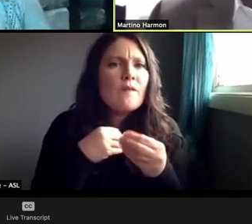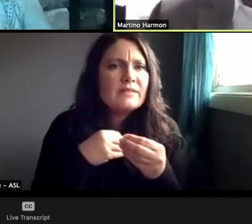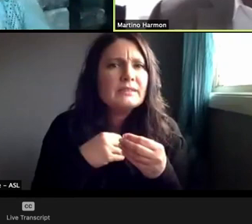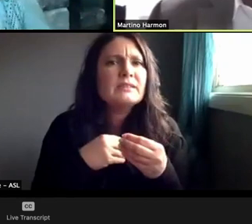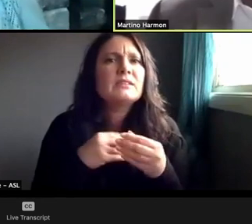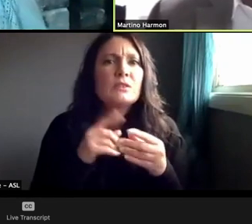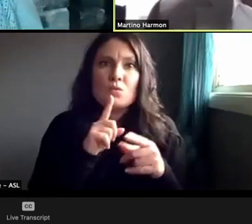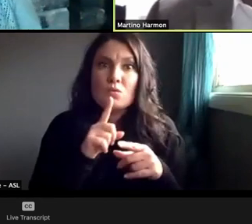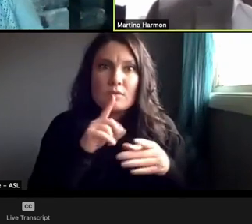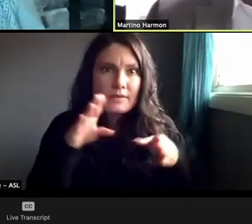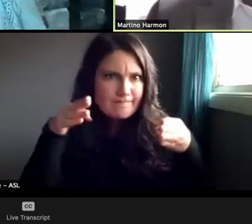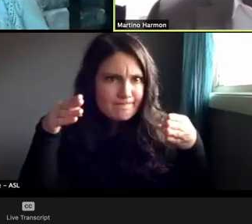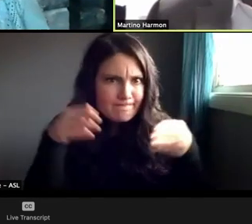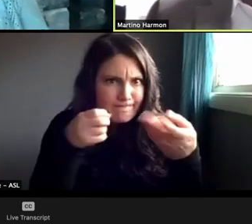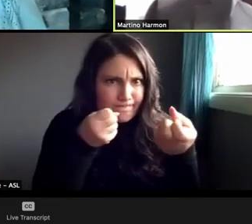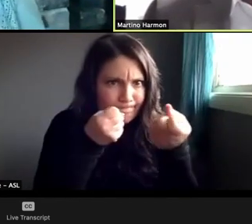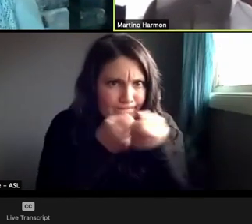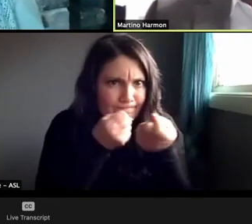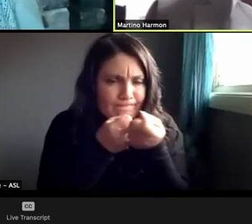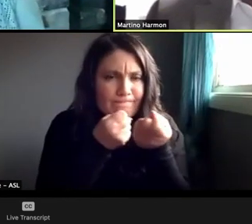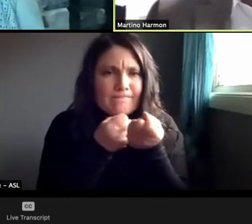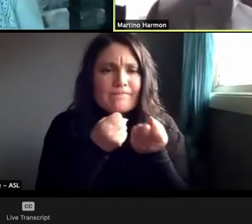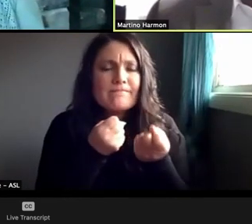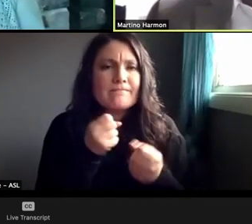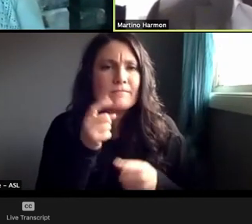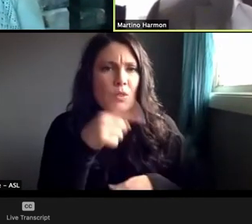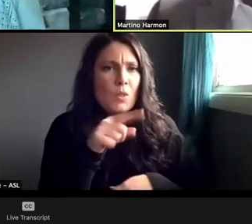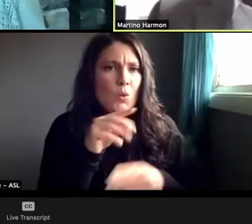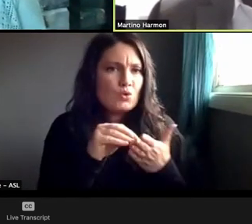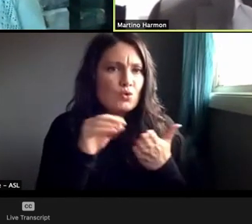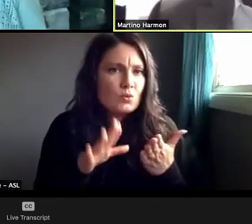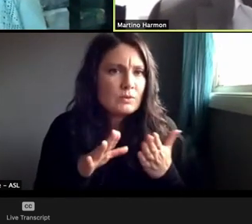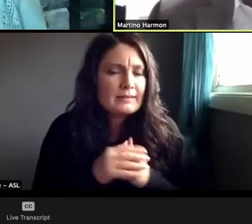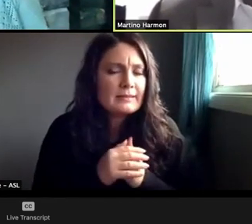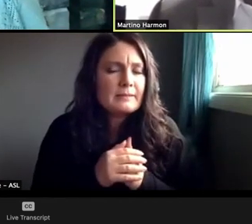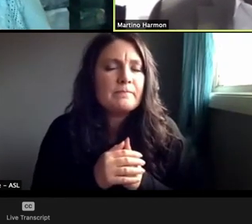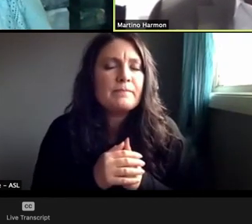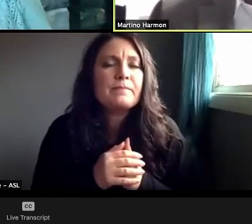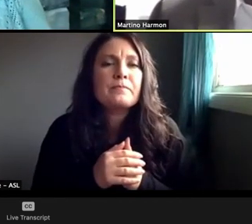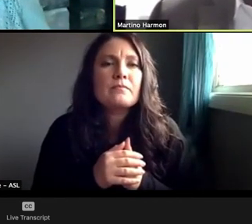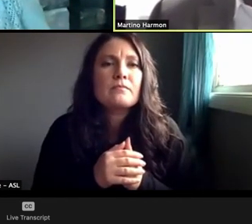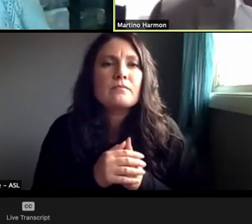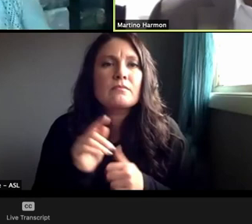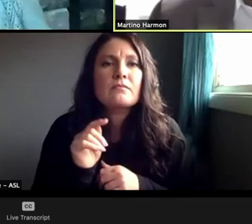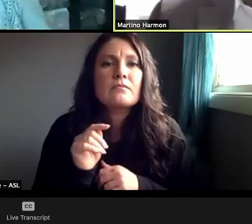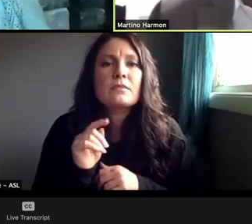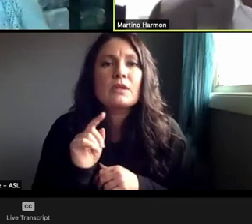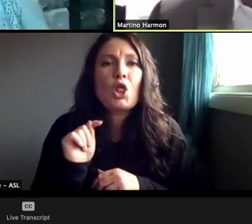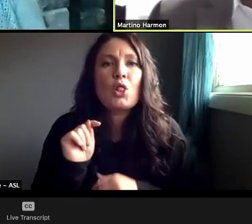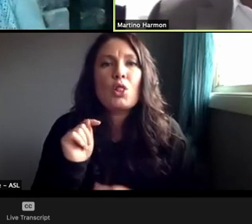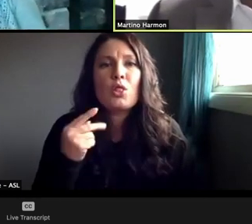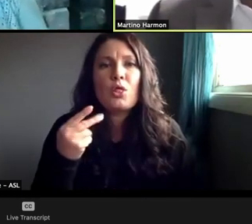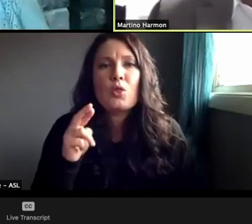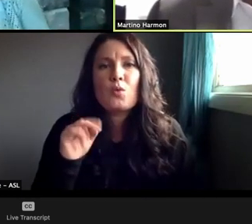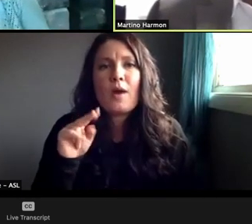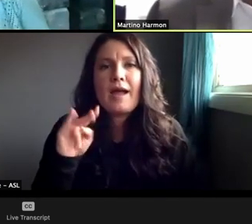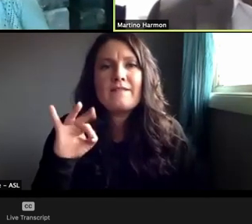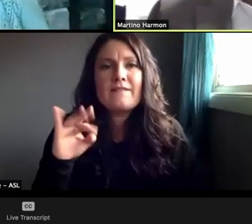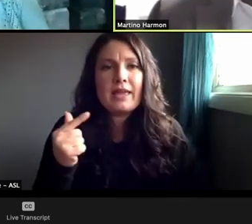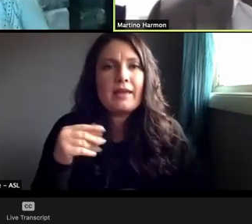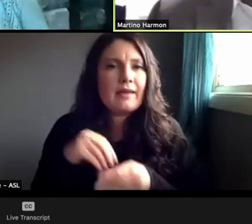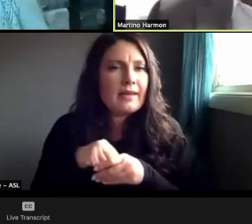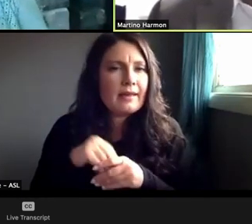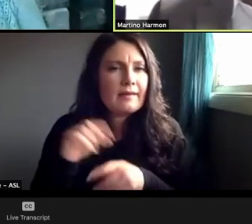on helping and support those students. One is our Thriving in the First Year program, which is